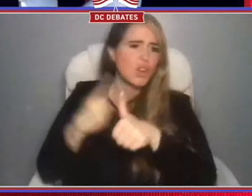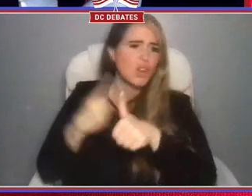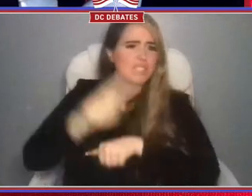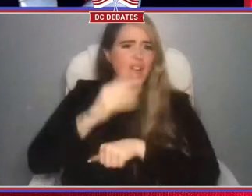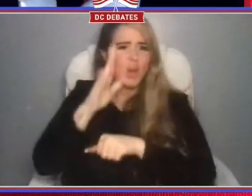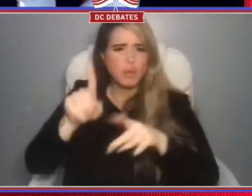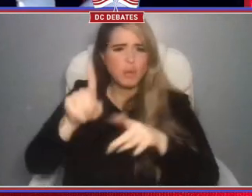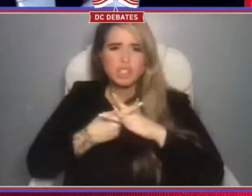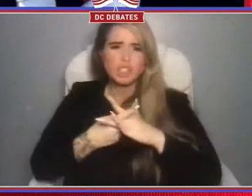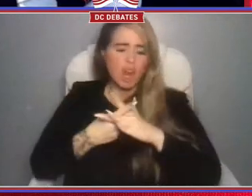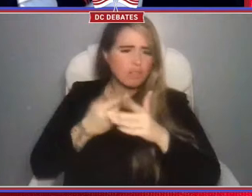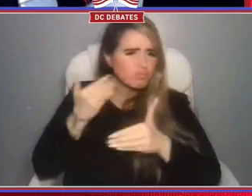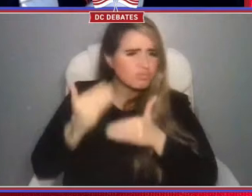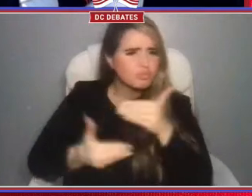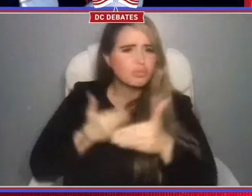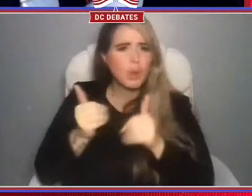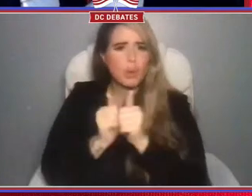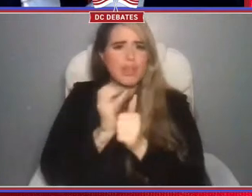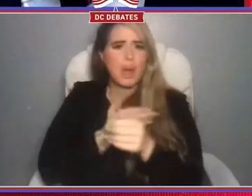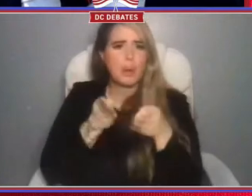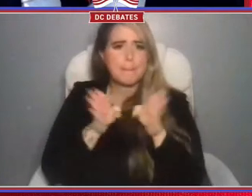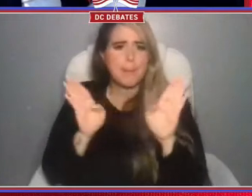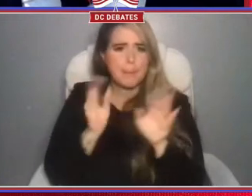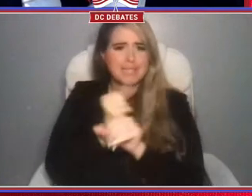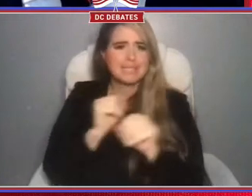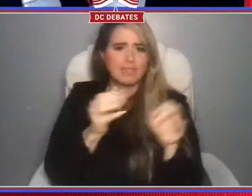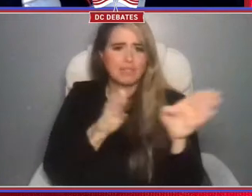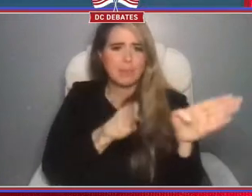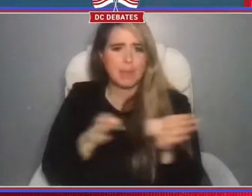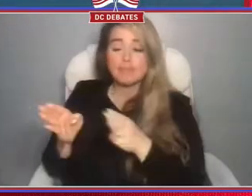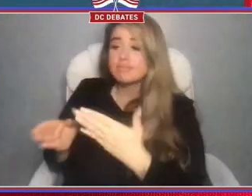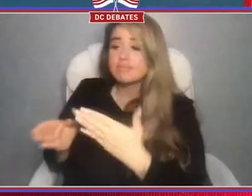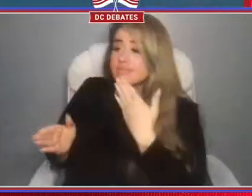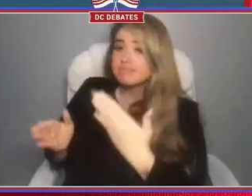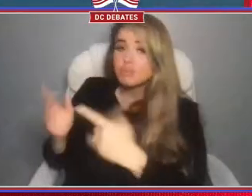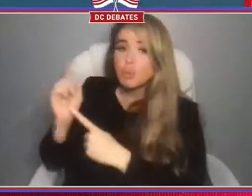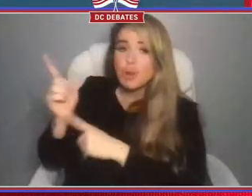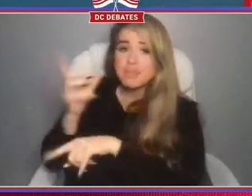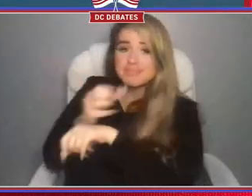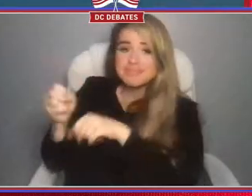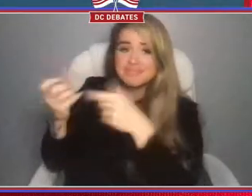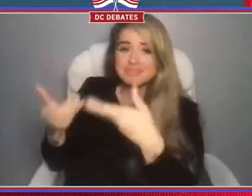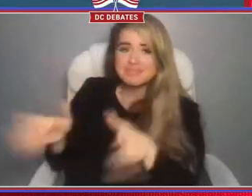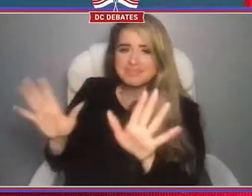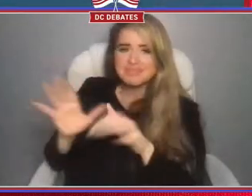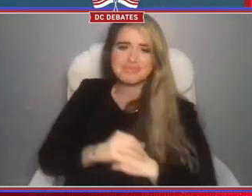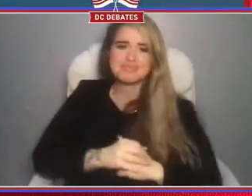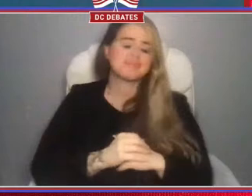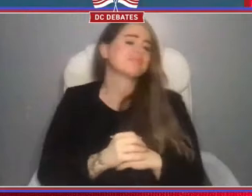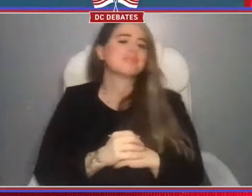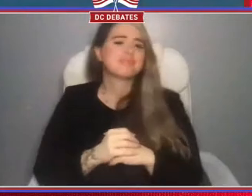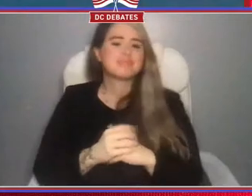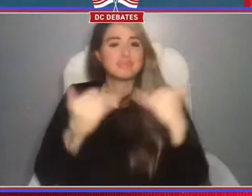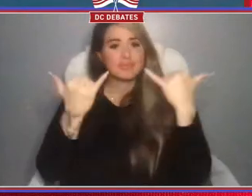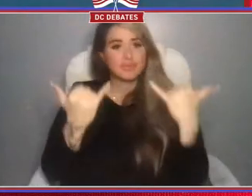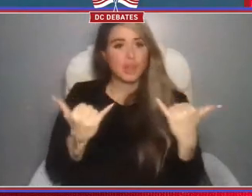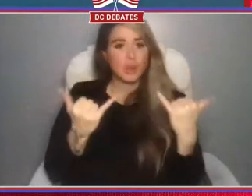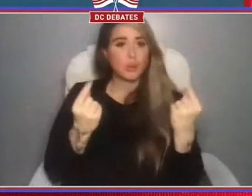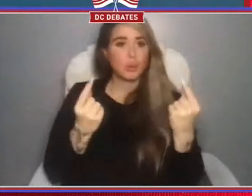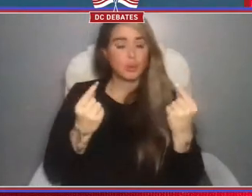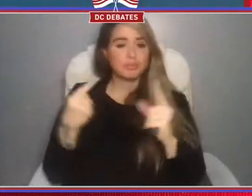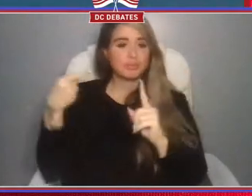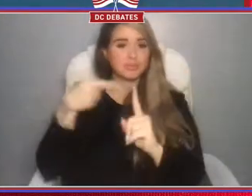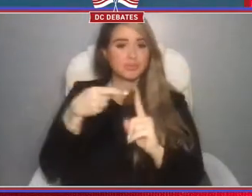safety plan. Robert White, thank you. That was 1 minute. And we're going to get back to Trayon White for